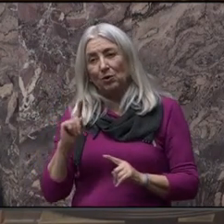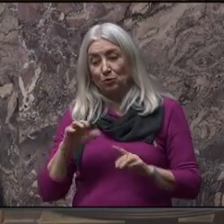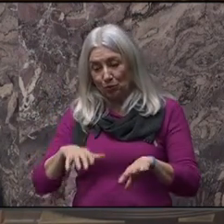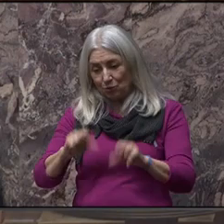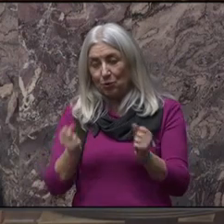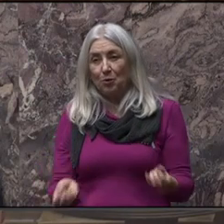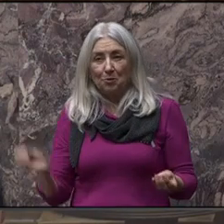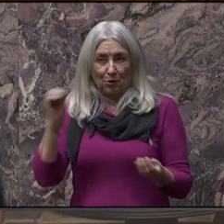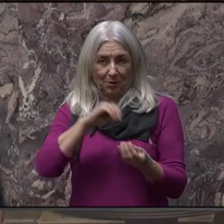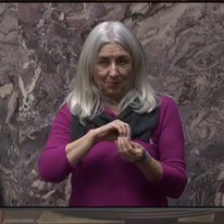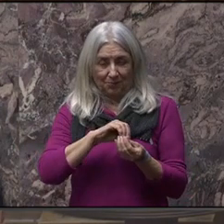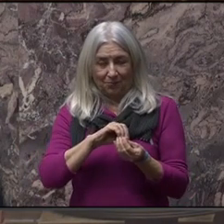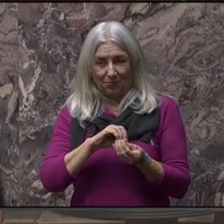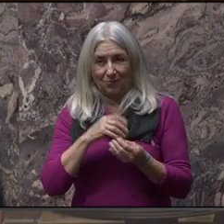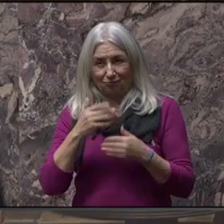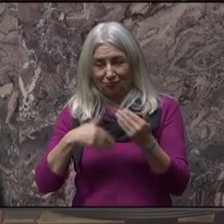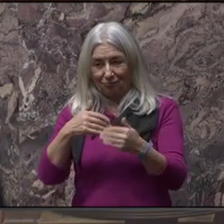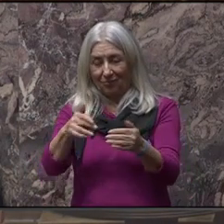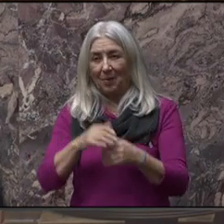more